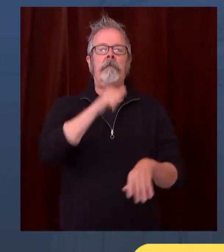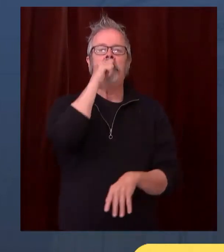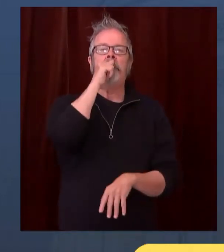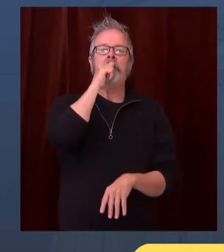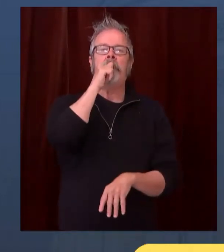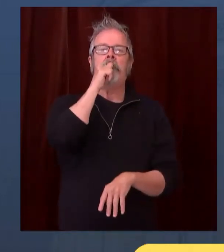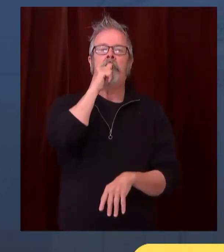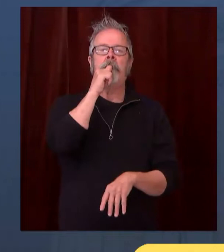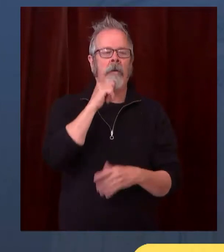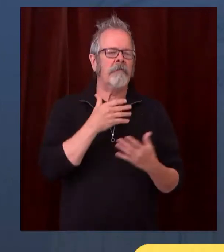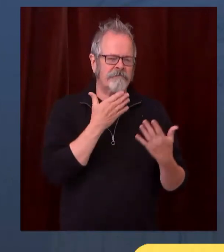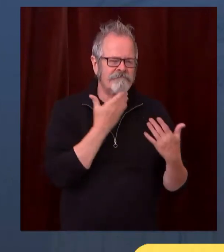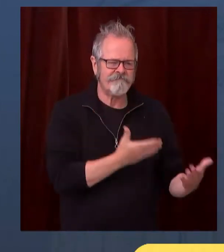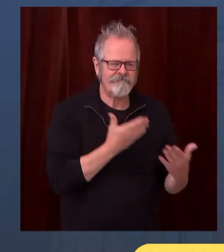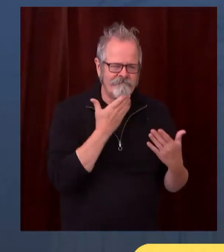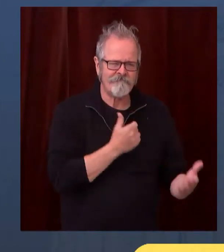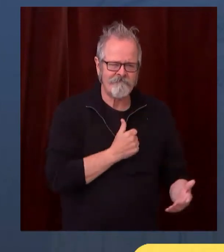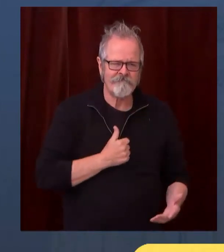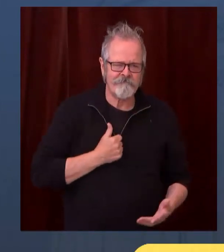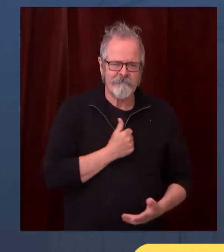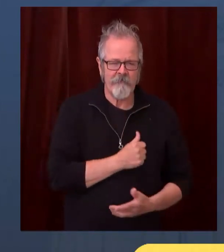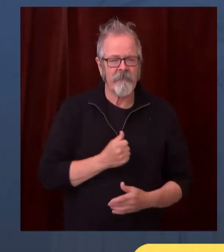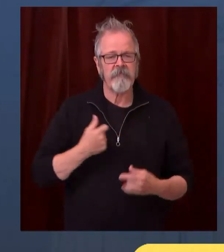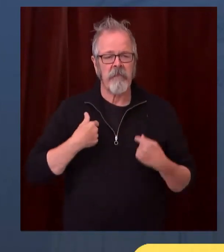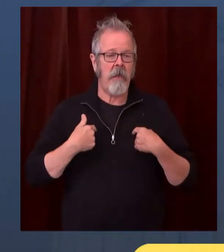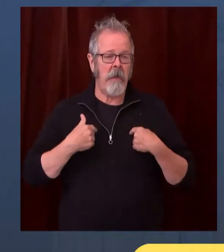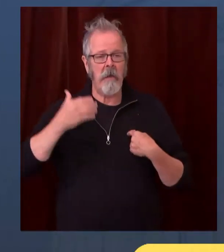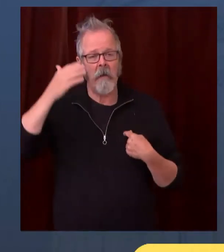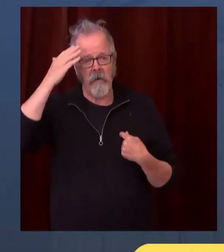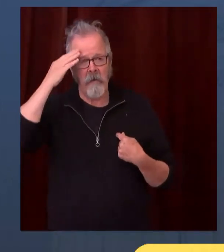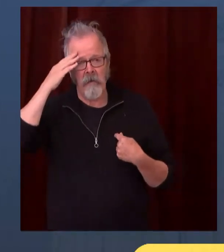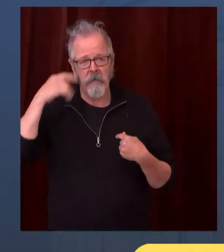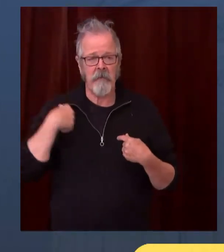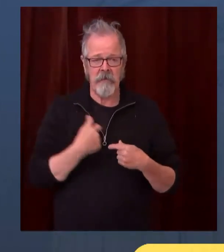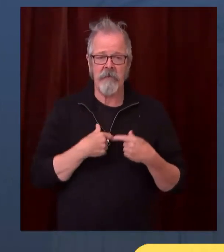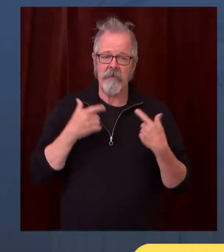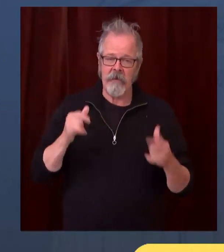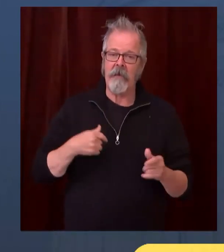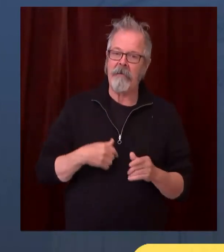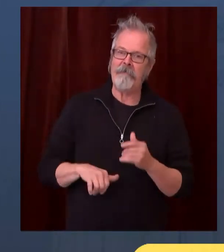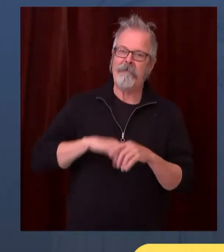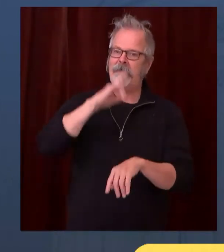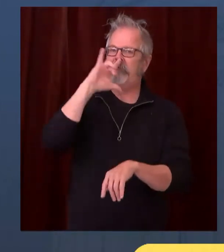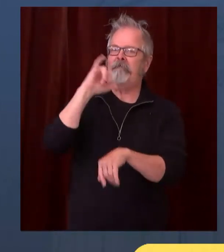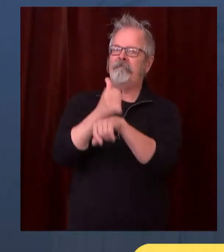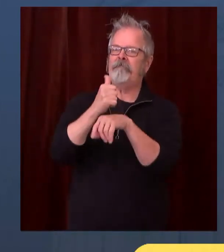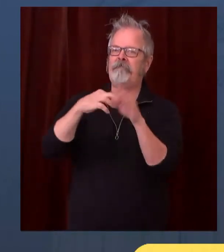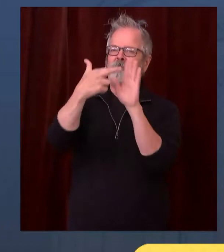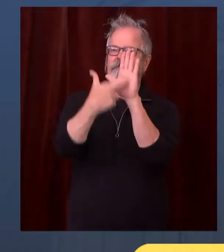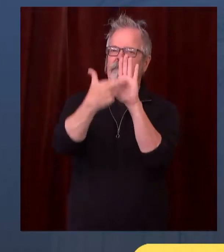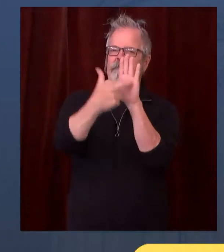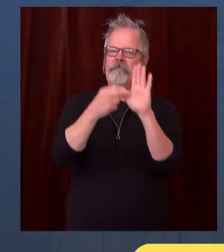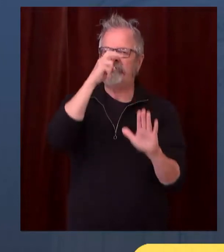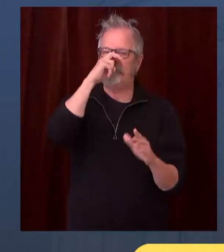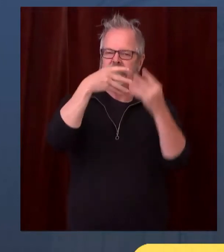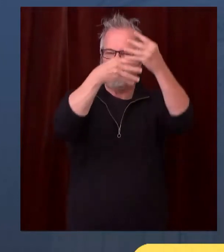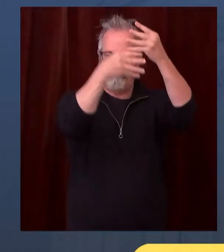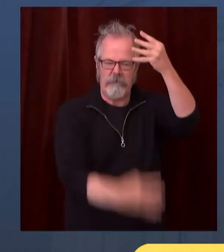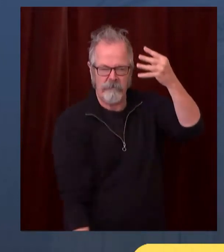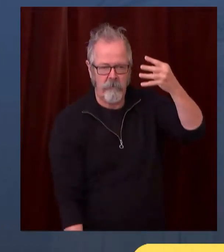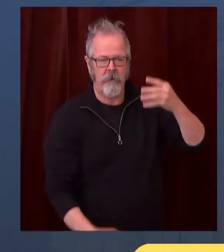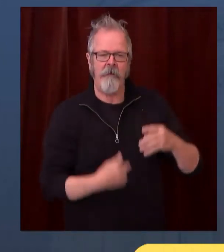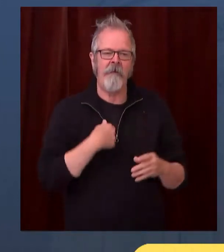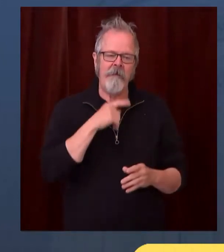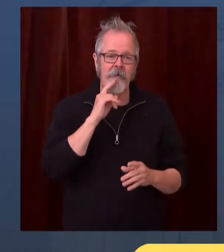in my view, of families being able to be together again. And frankly, there's nothing better in our lives than to be together with